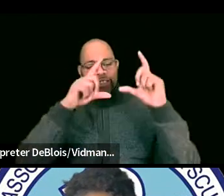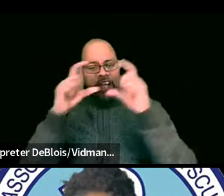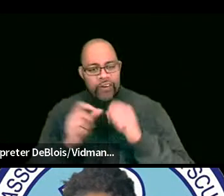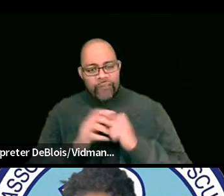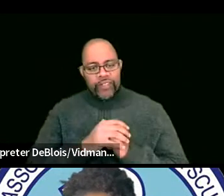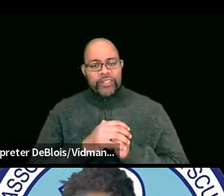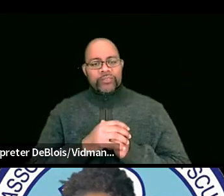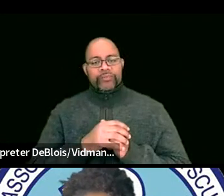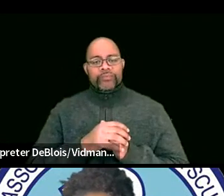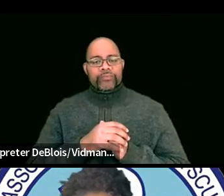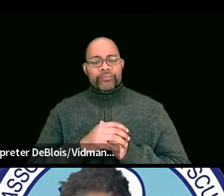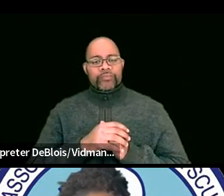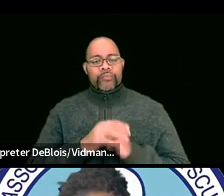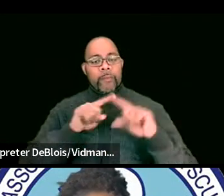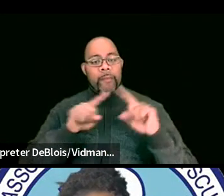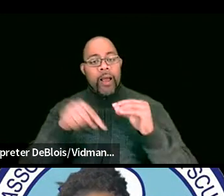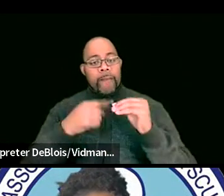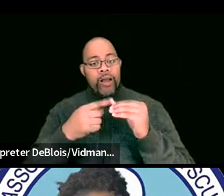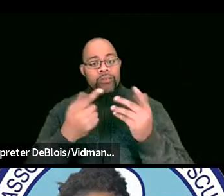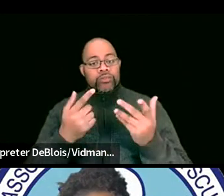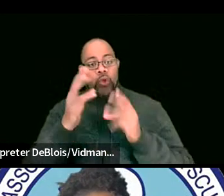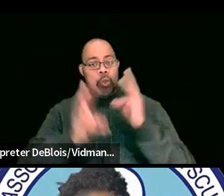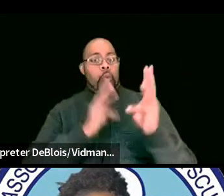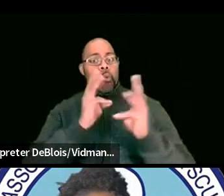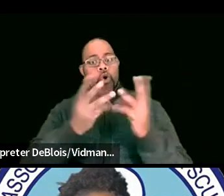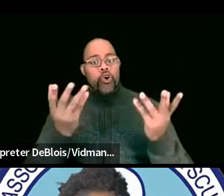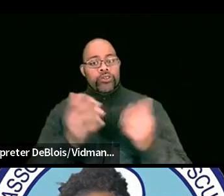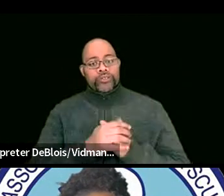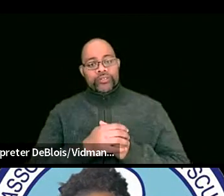photography, but about the world.